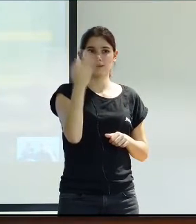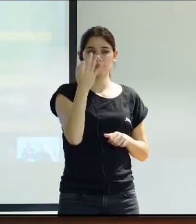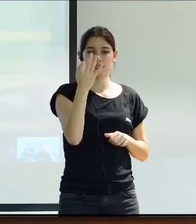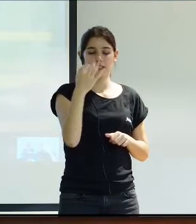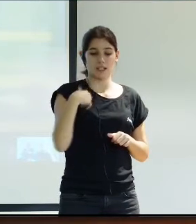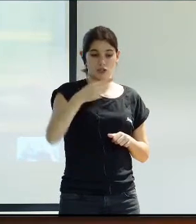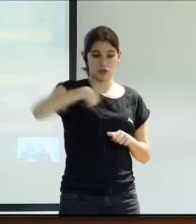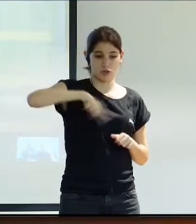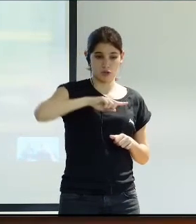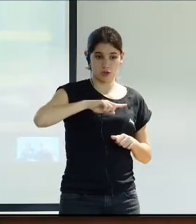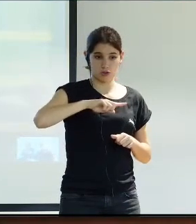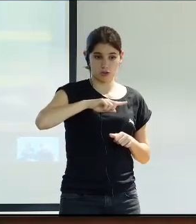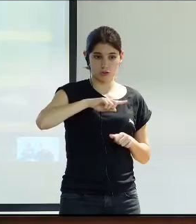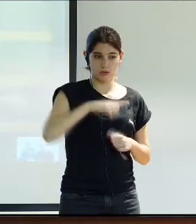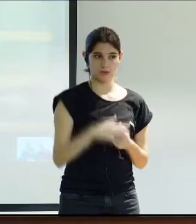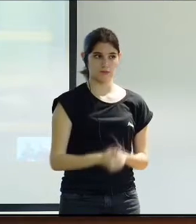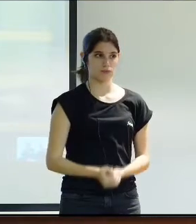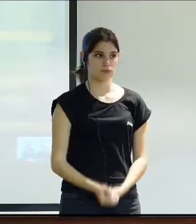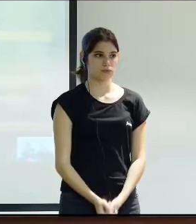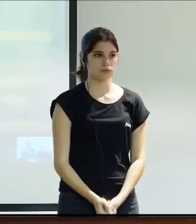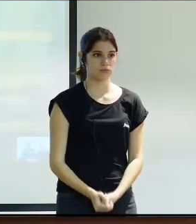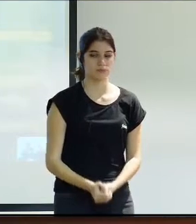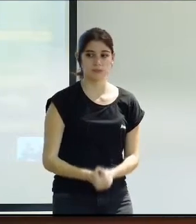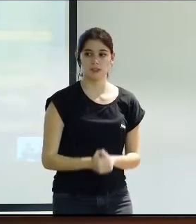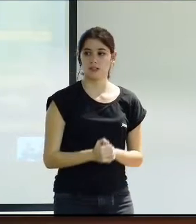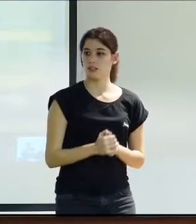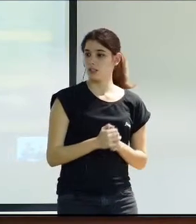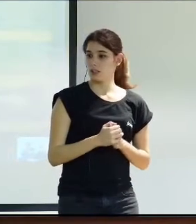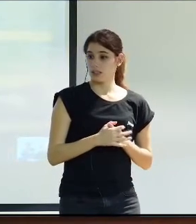would say in quote a certain size,